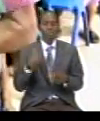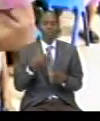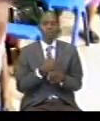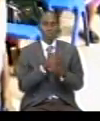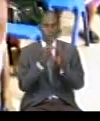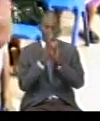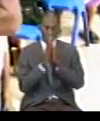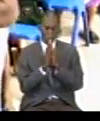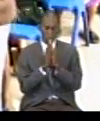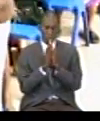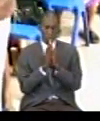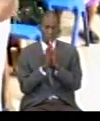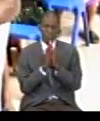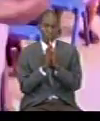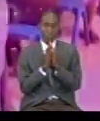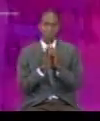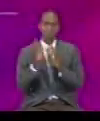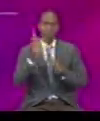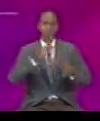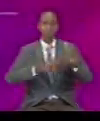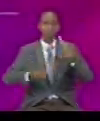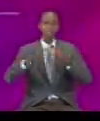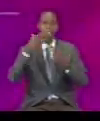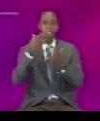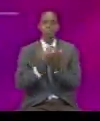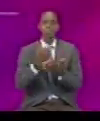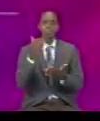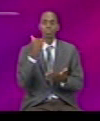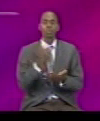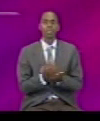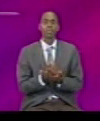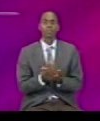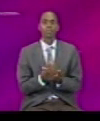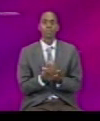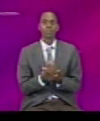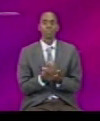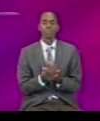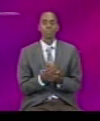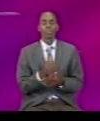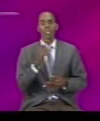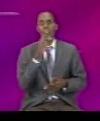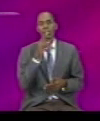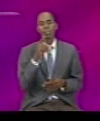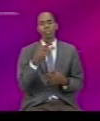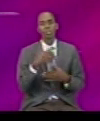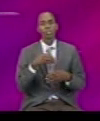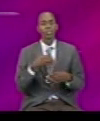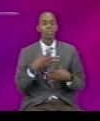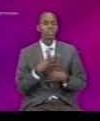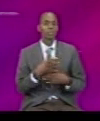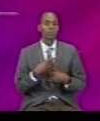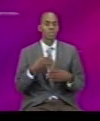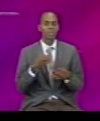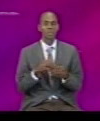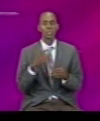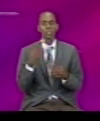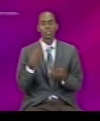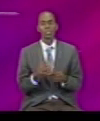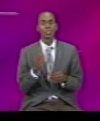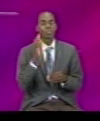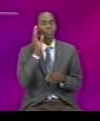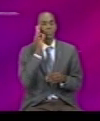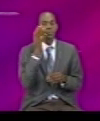pray. Give me good amen. Are you interested in the fruit of reconciliation